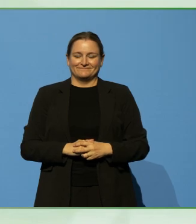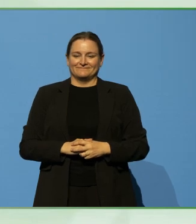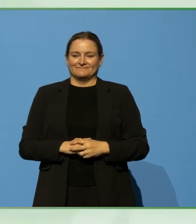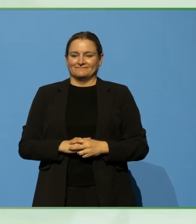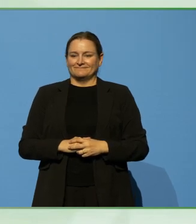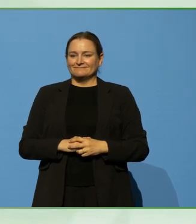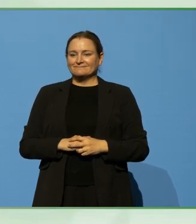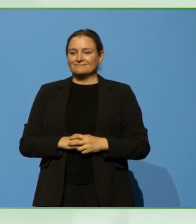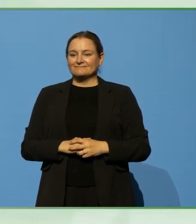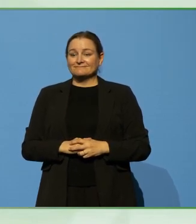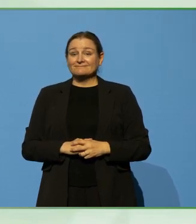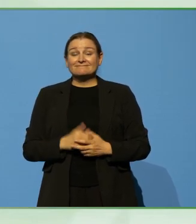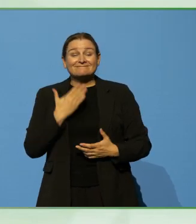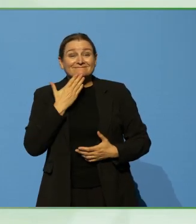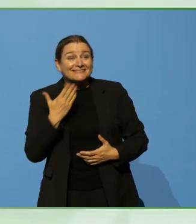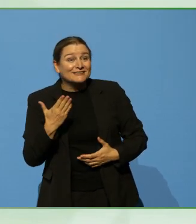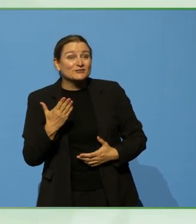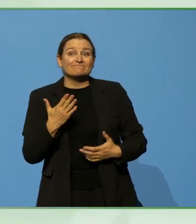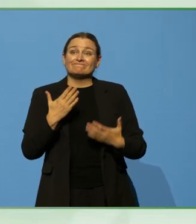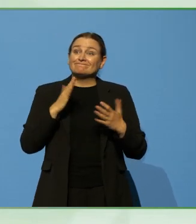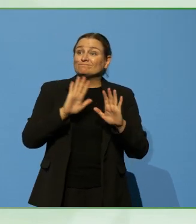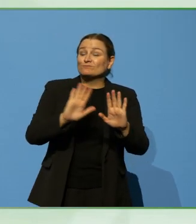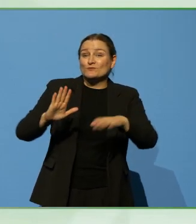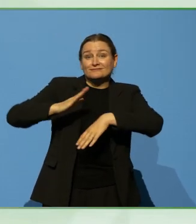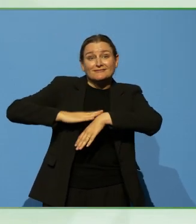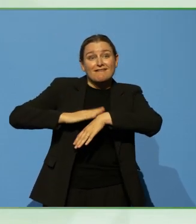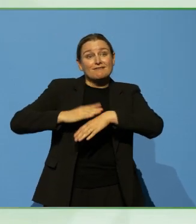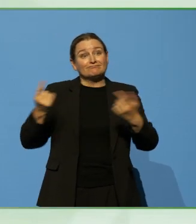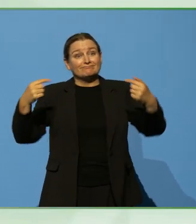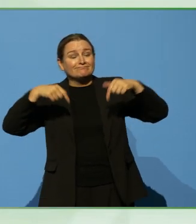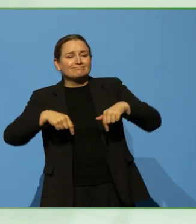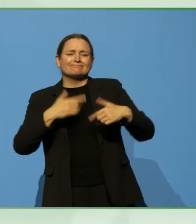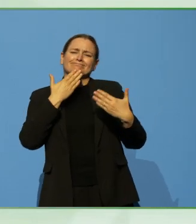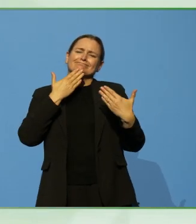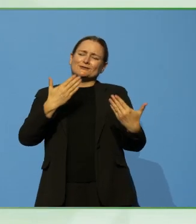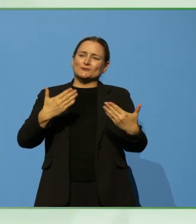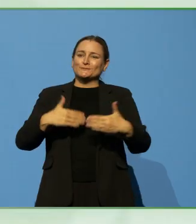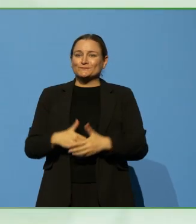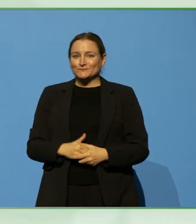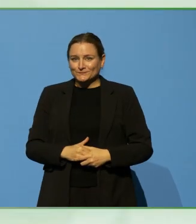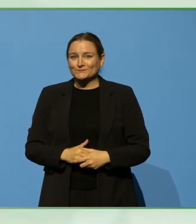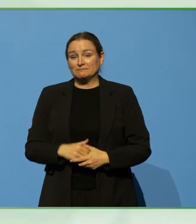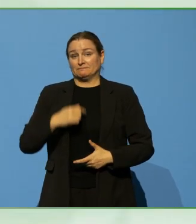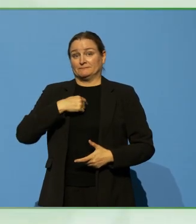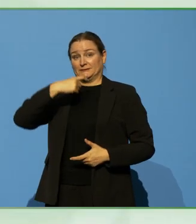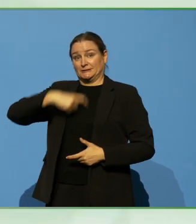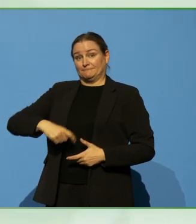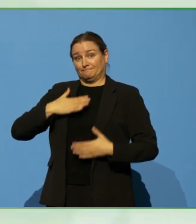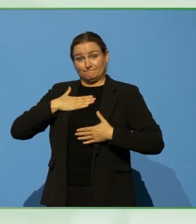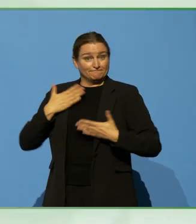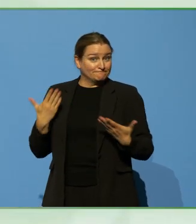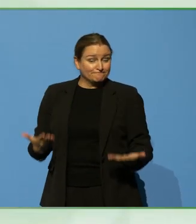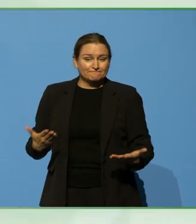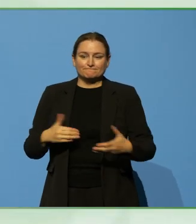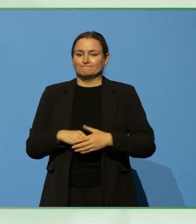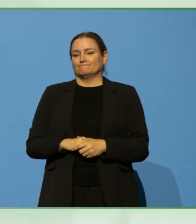Thank you, everyone, and good afternoon. Thank you for joining us for an exciting part of today's agenda. So to introduce myself very briefly, so